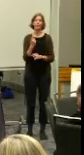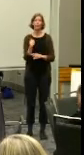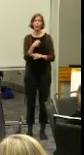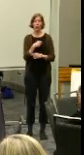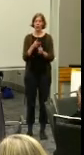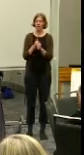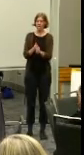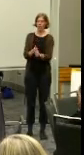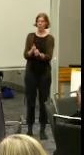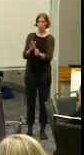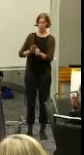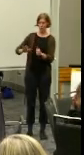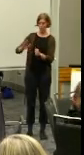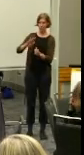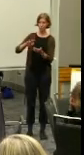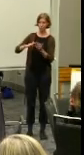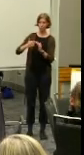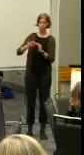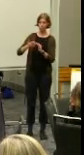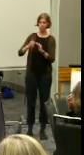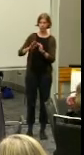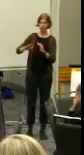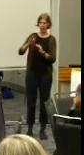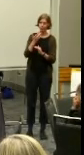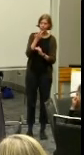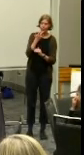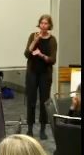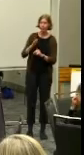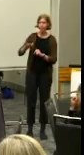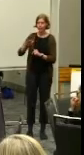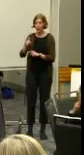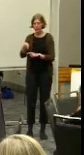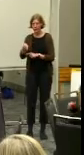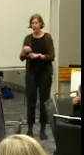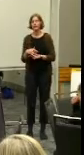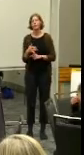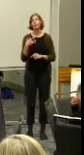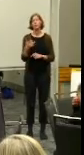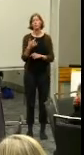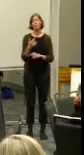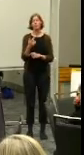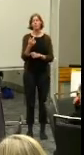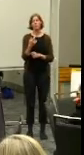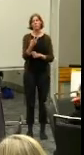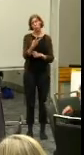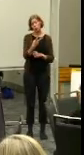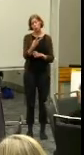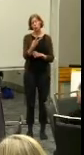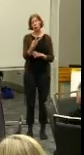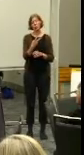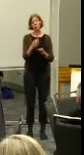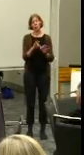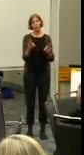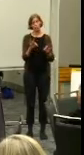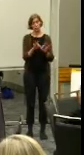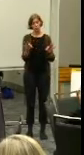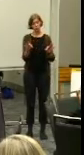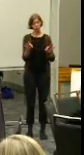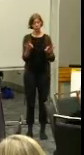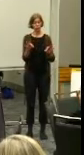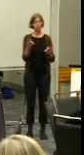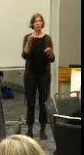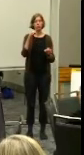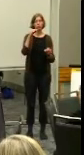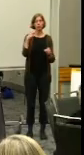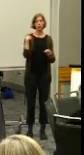serve. Most of our work is done bilingually, and we have a large number of Hispanic workers. We also do a lot of work